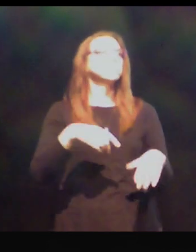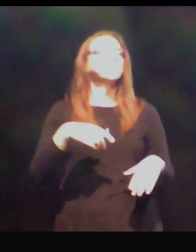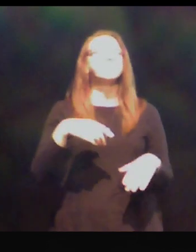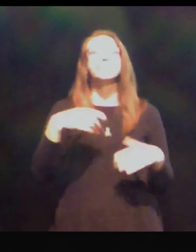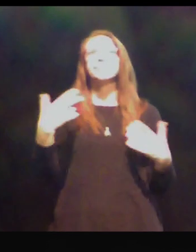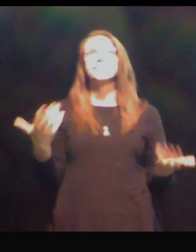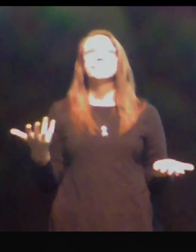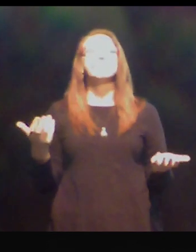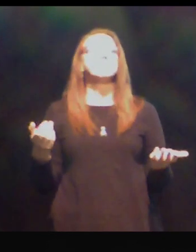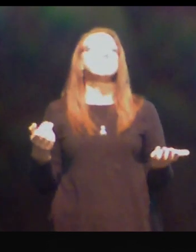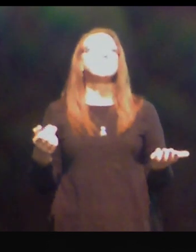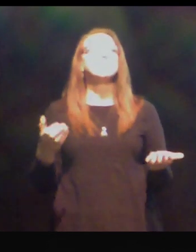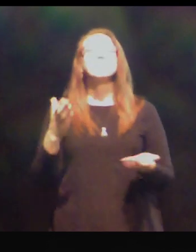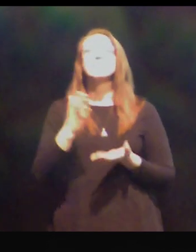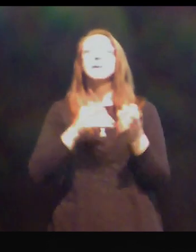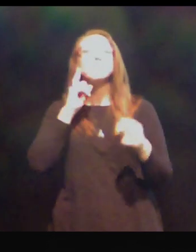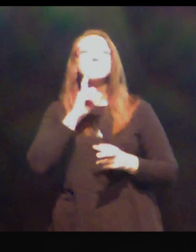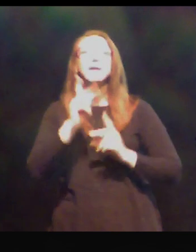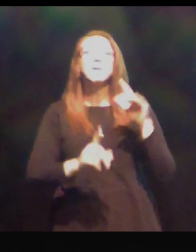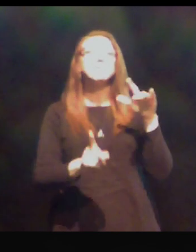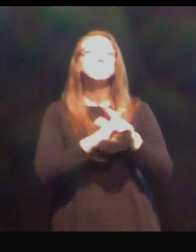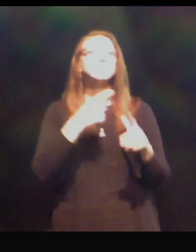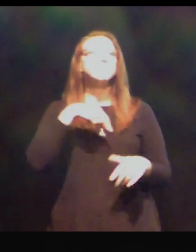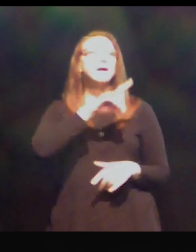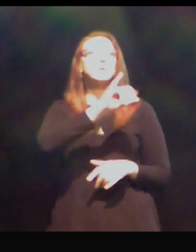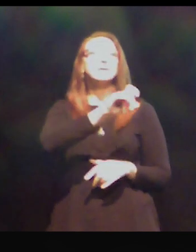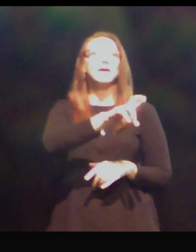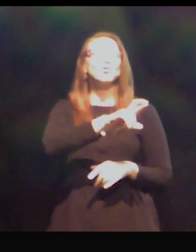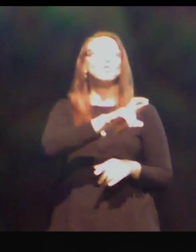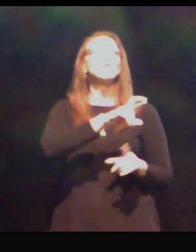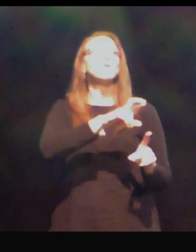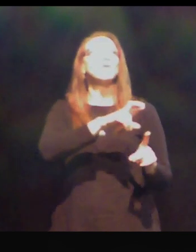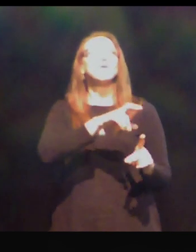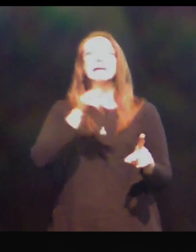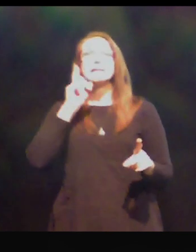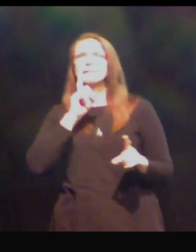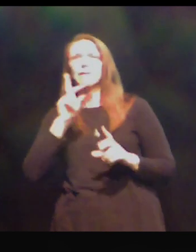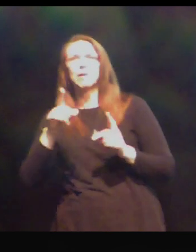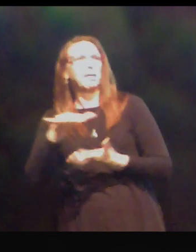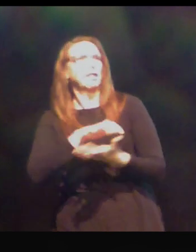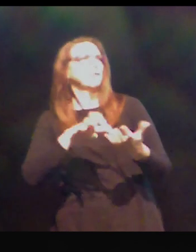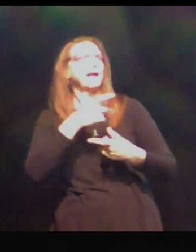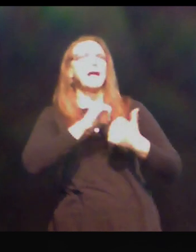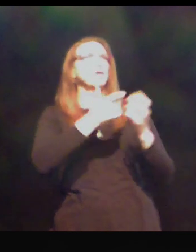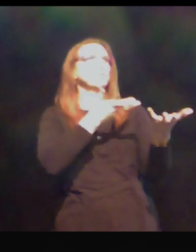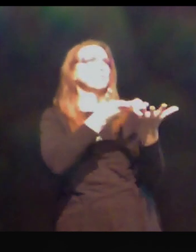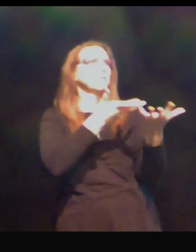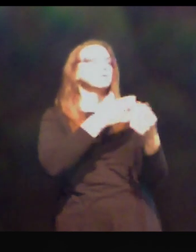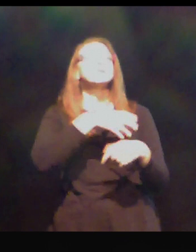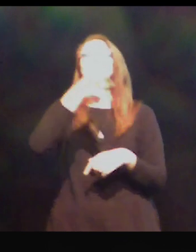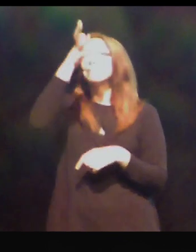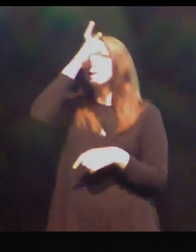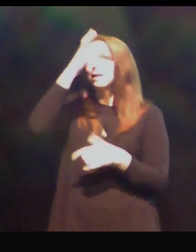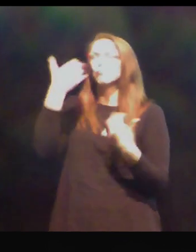some, like, deaf people that would come into the diner, and you would, like, they'd be confused on how to communicate, so you would